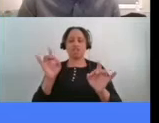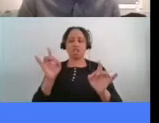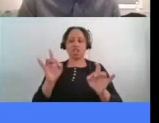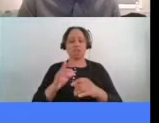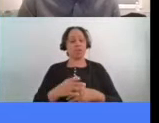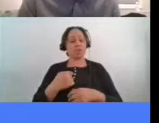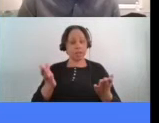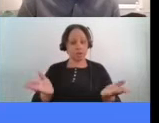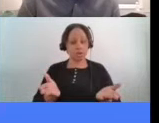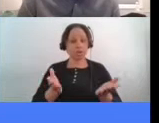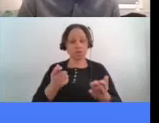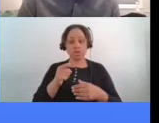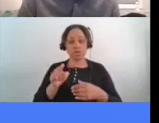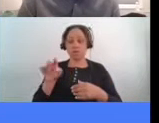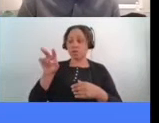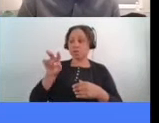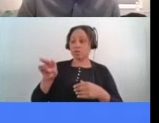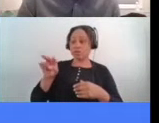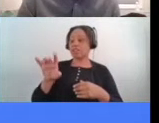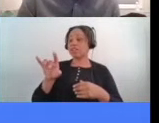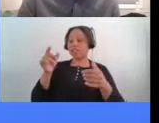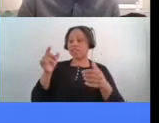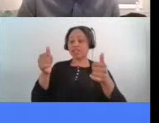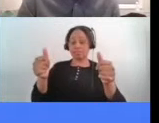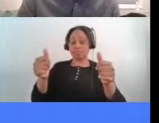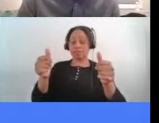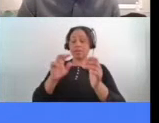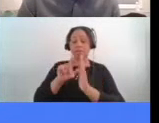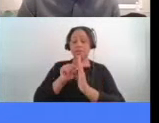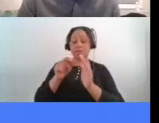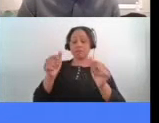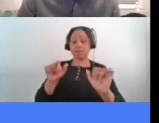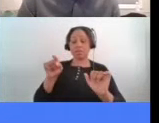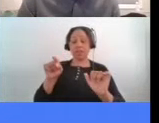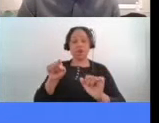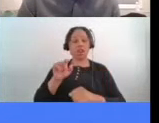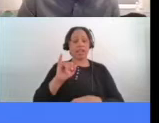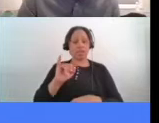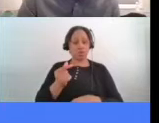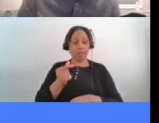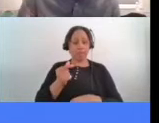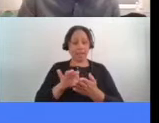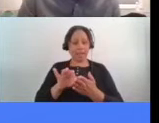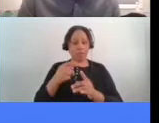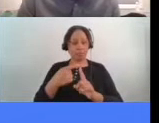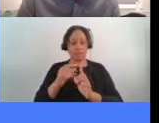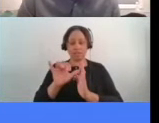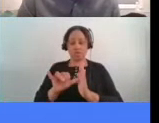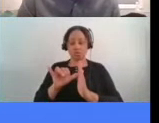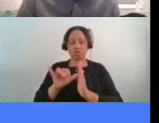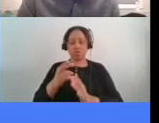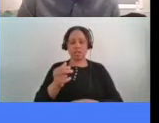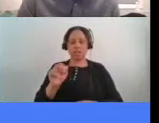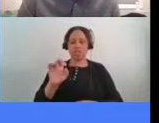videos. They're posted on our Instagram account. Also, we have a dedicated YouTube channel, and you'll also find us posting these videos off of